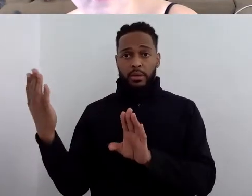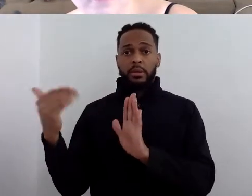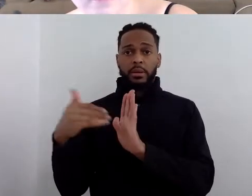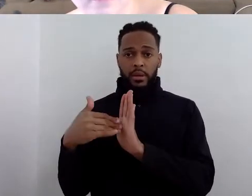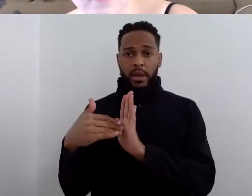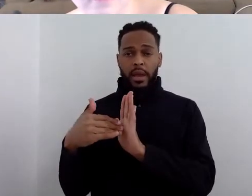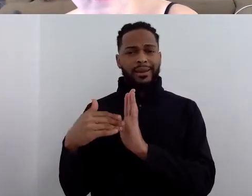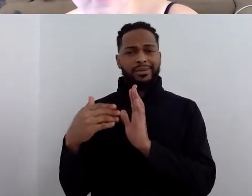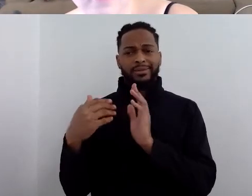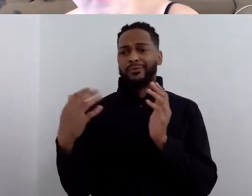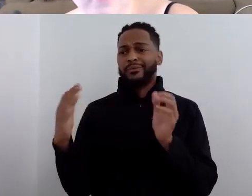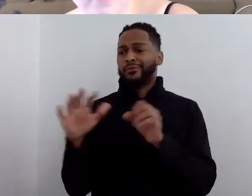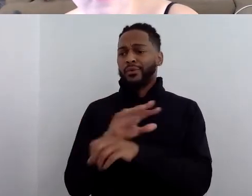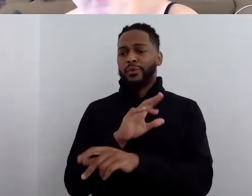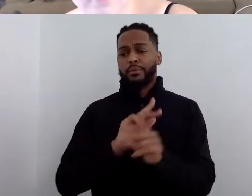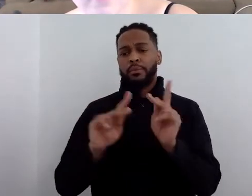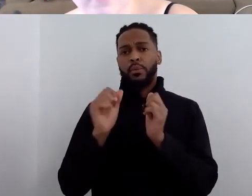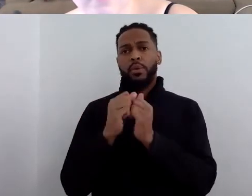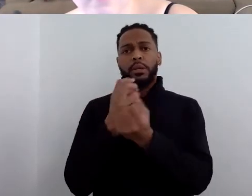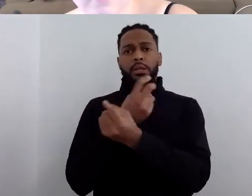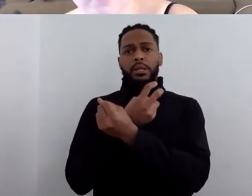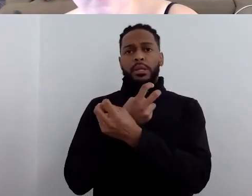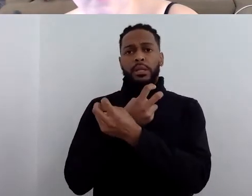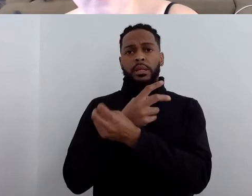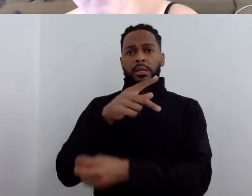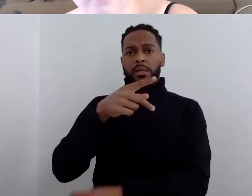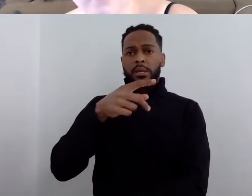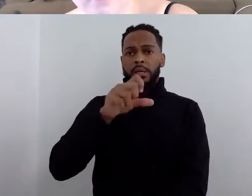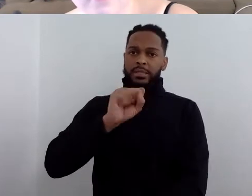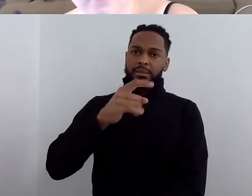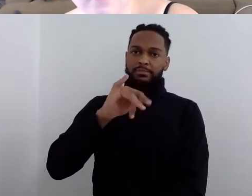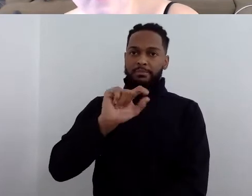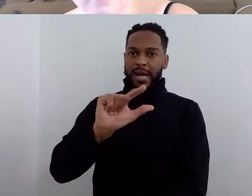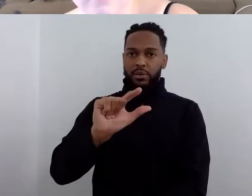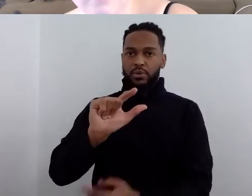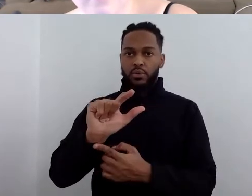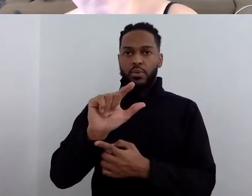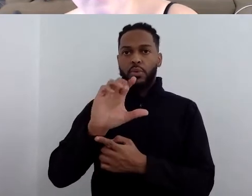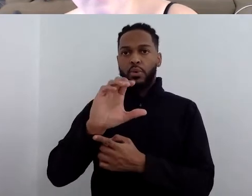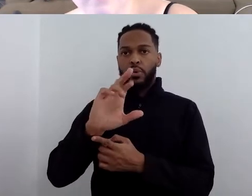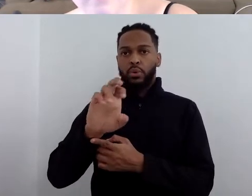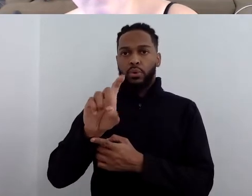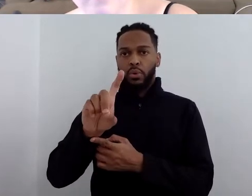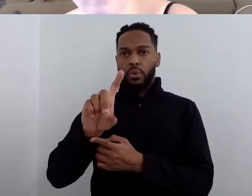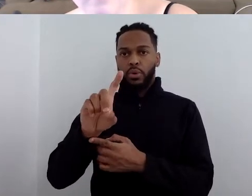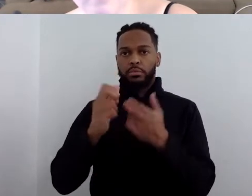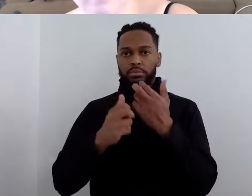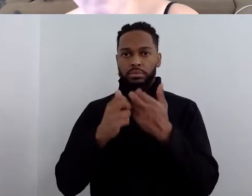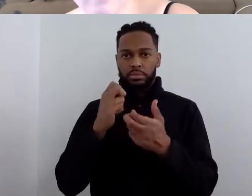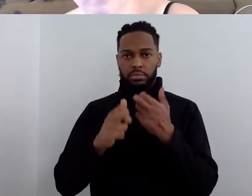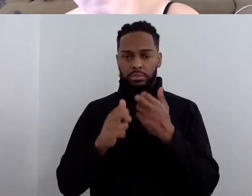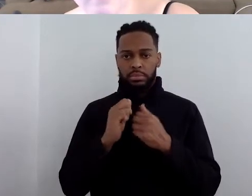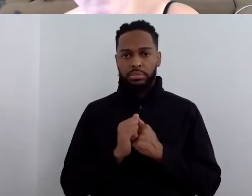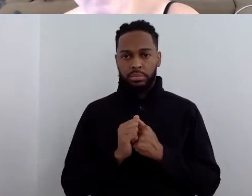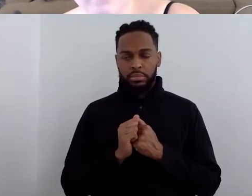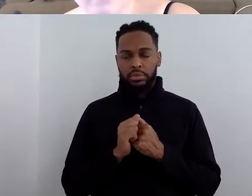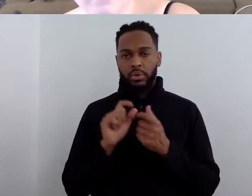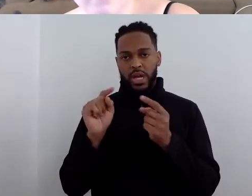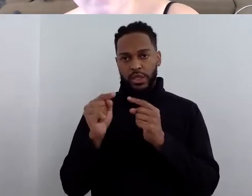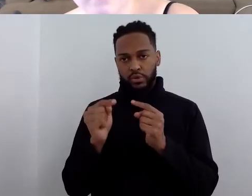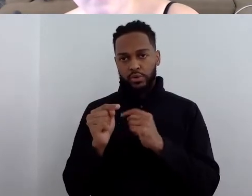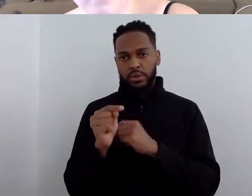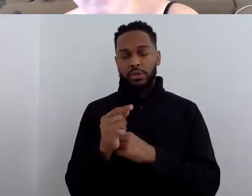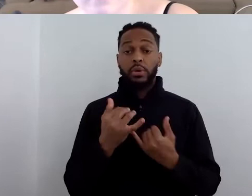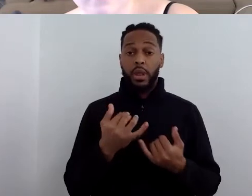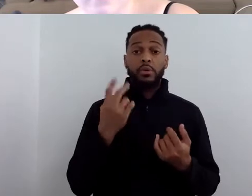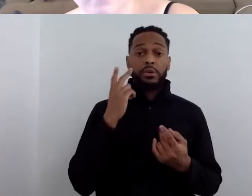Now I think we're probably back to a relatively normal amount, and we're also seeing accidents, you know, skiing accidents or car accidents.